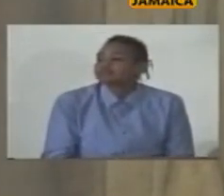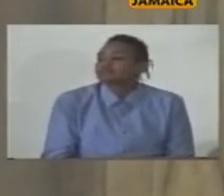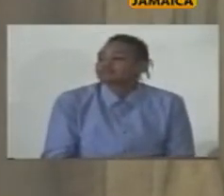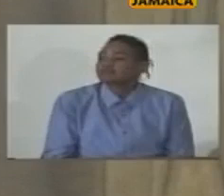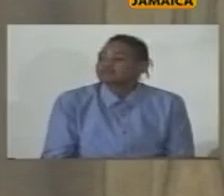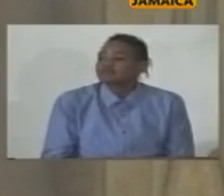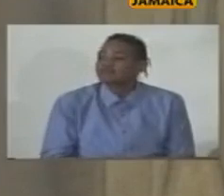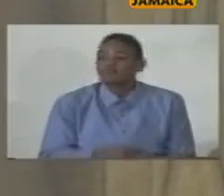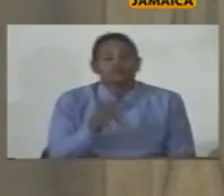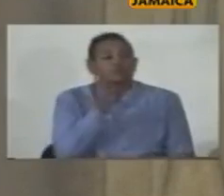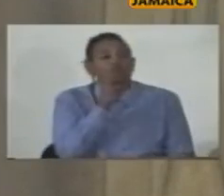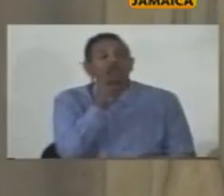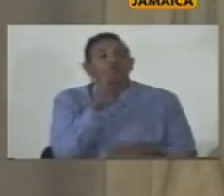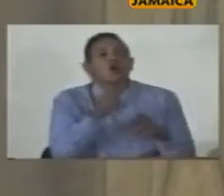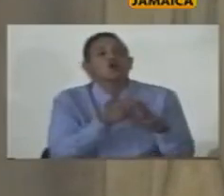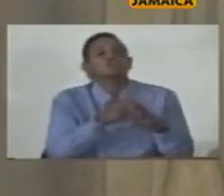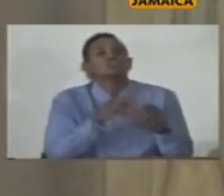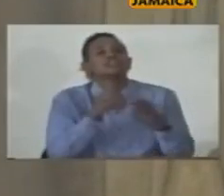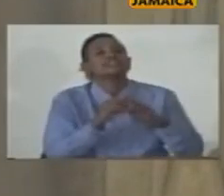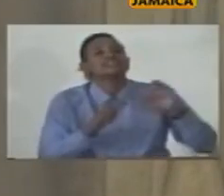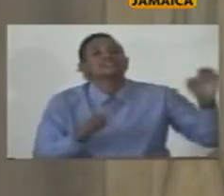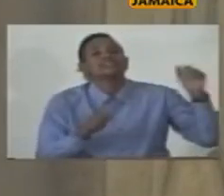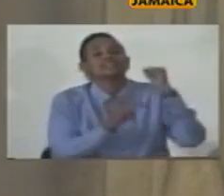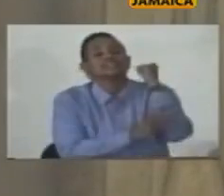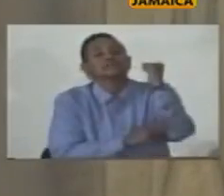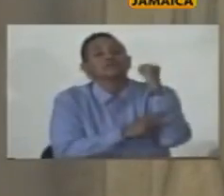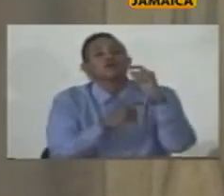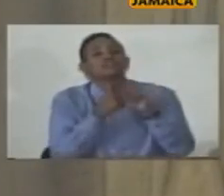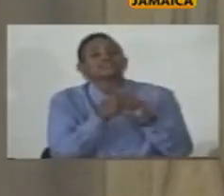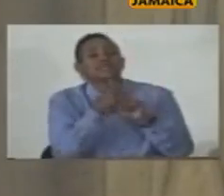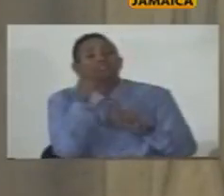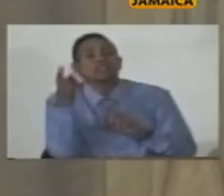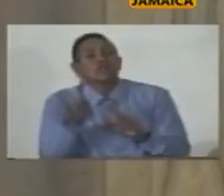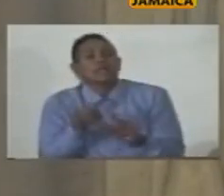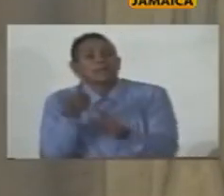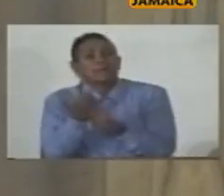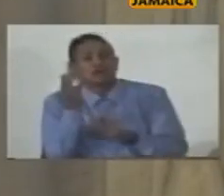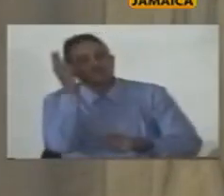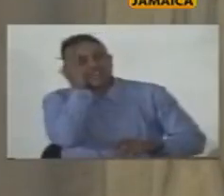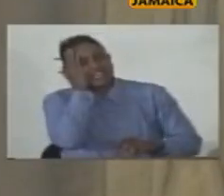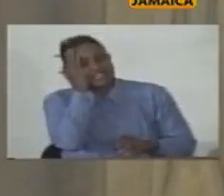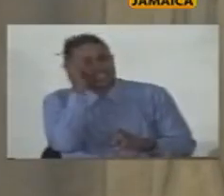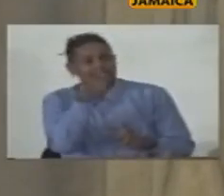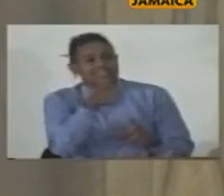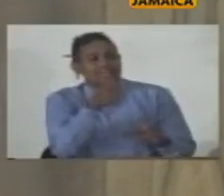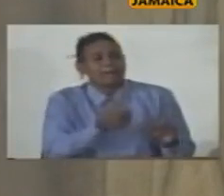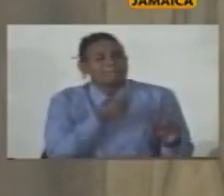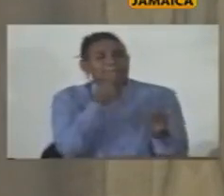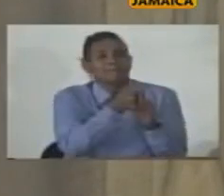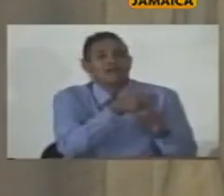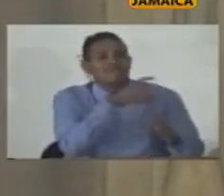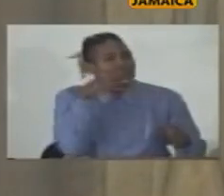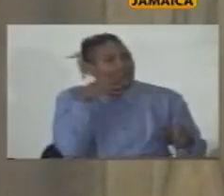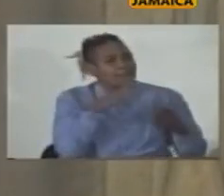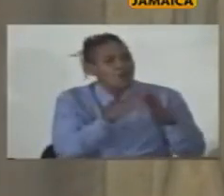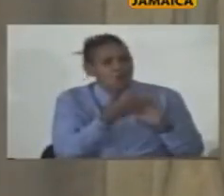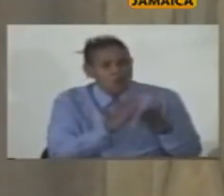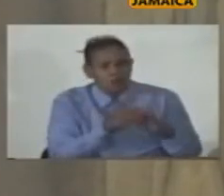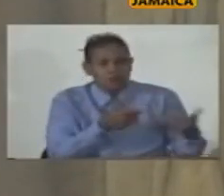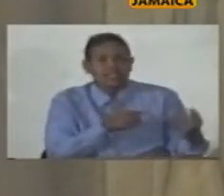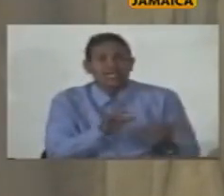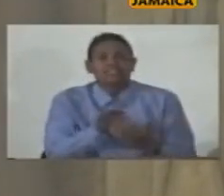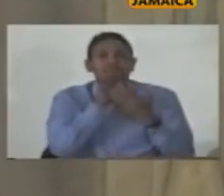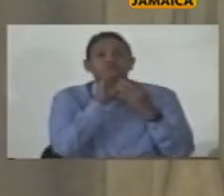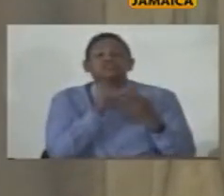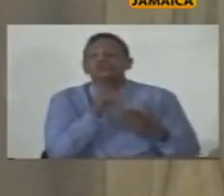The water shortages in East Portland not only affect residents, it has hit the farming community especially